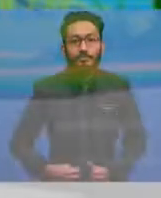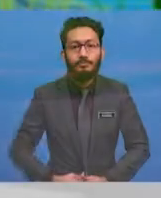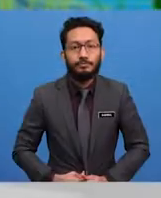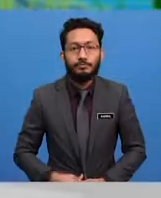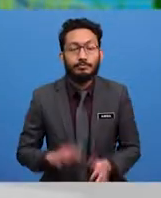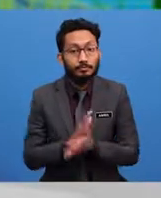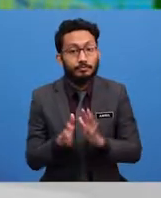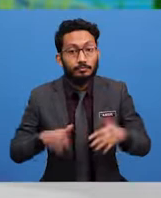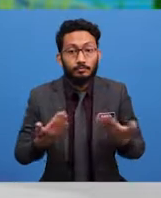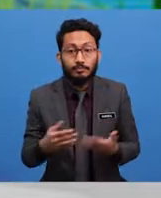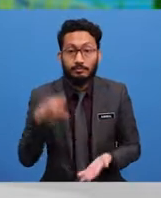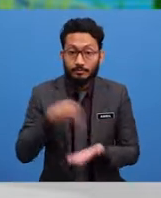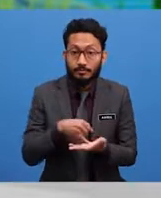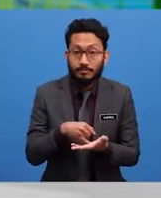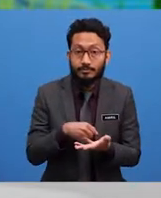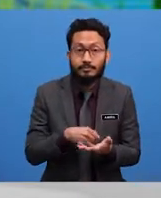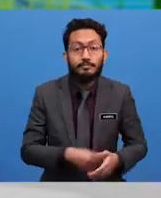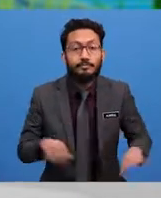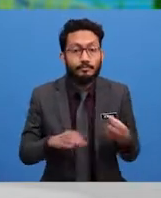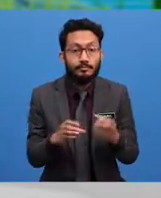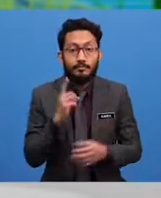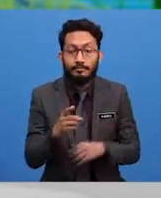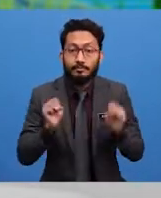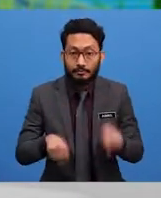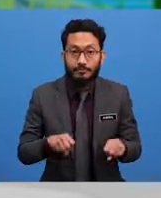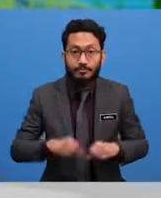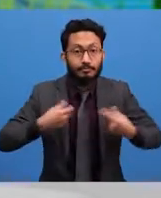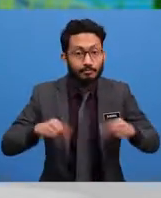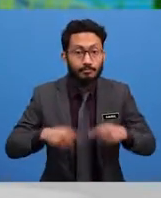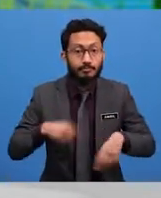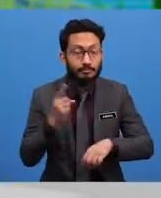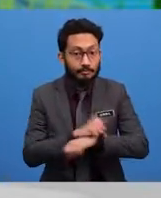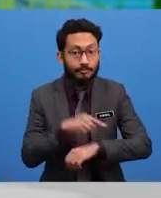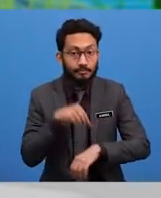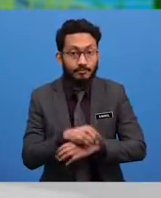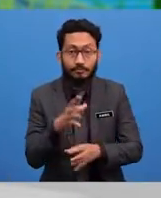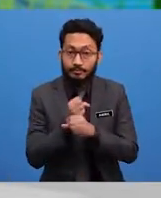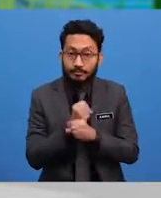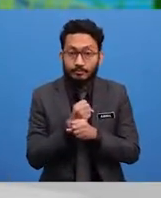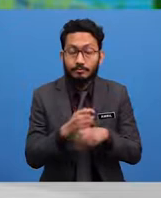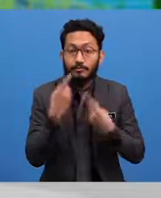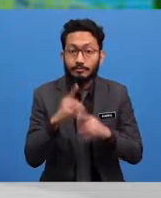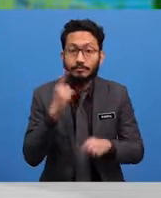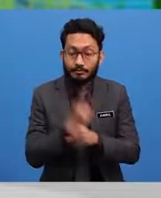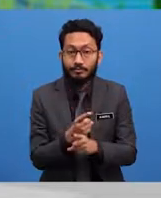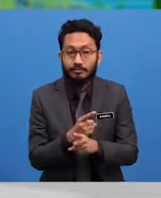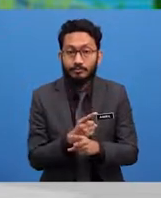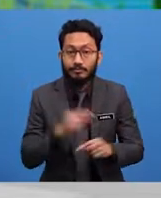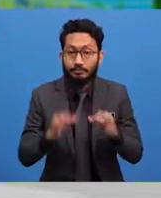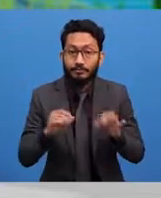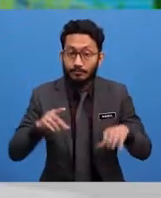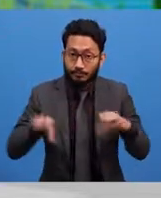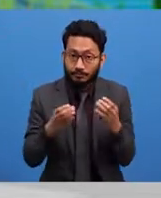So, how was it? Did you manage to beat the time while scoring all answers correct? If you